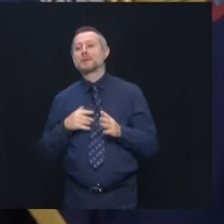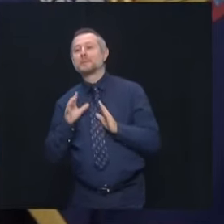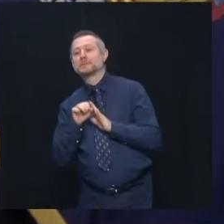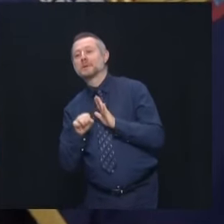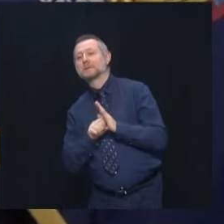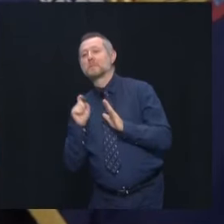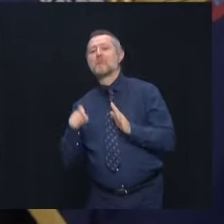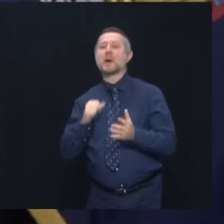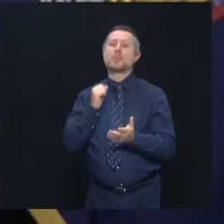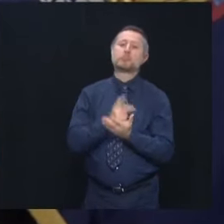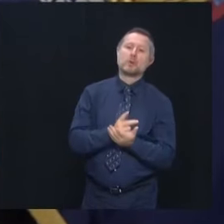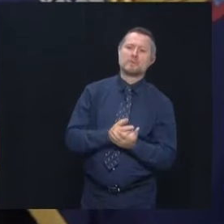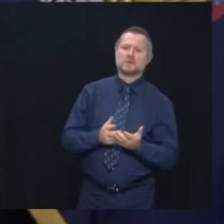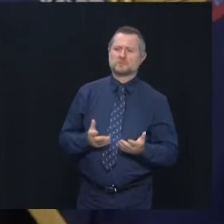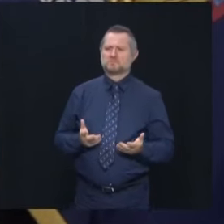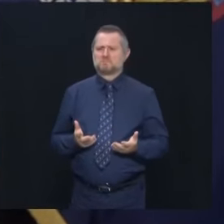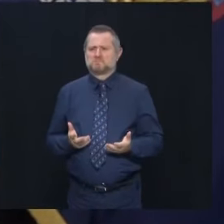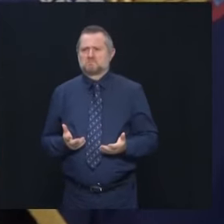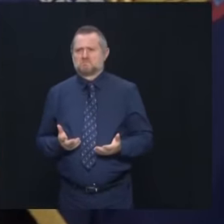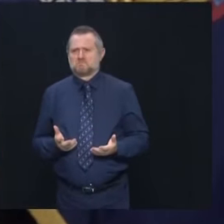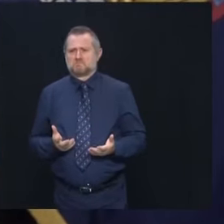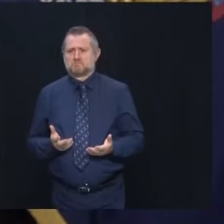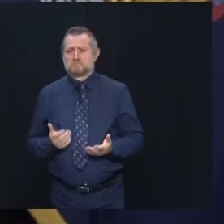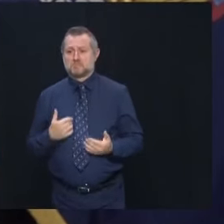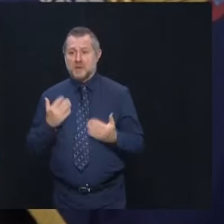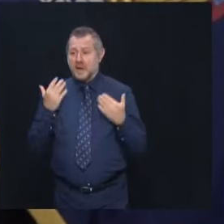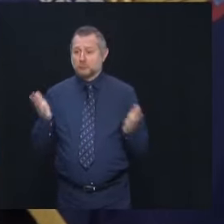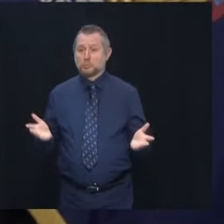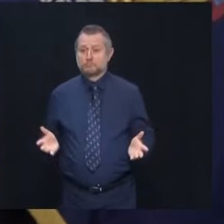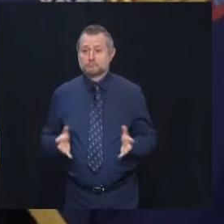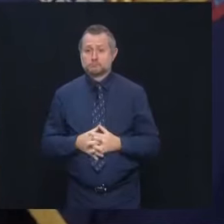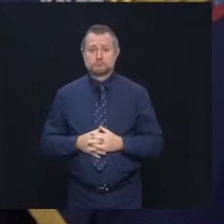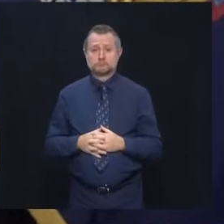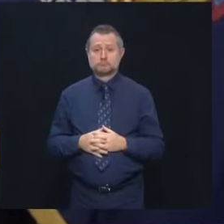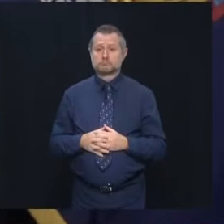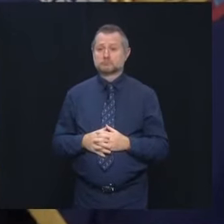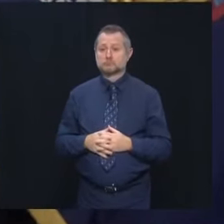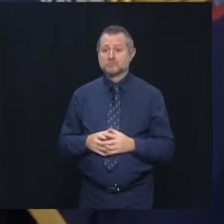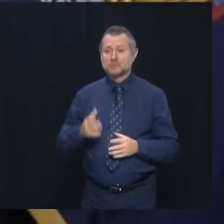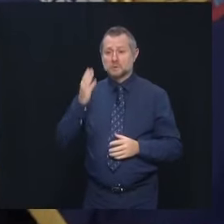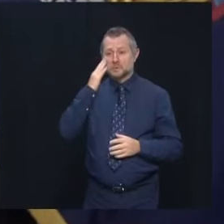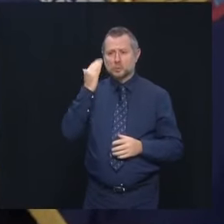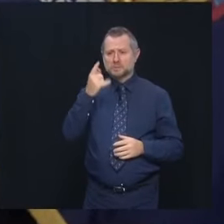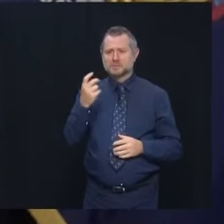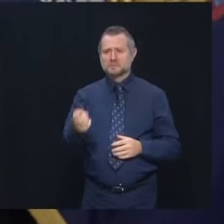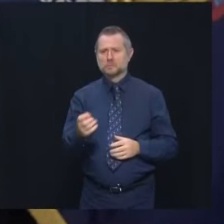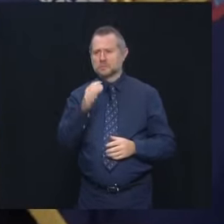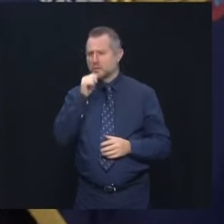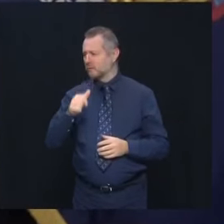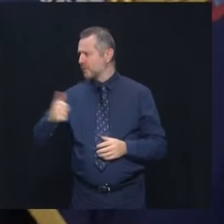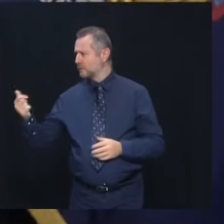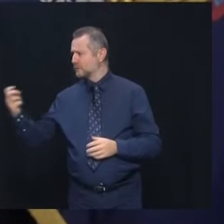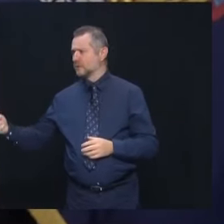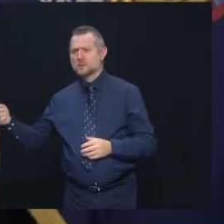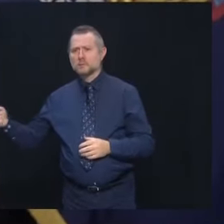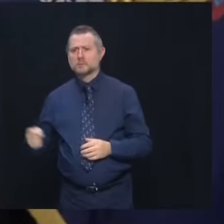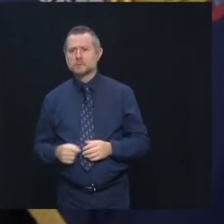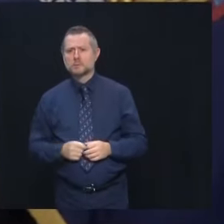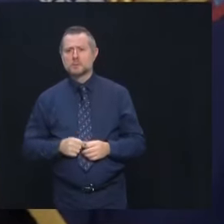to? I don't know. You know, why do you sit in that seat? I don't know. People have their own